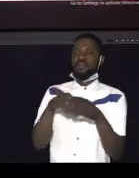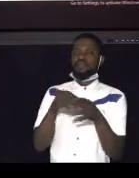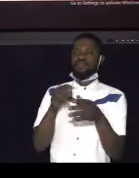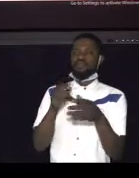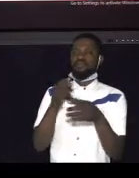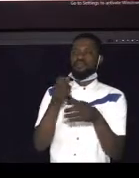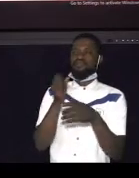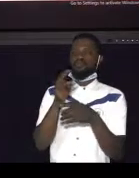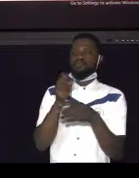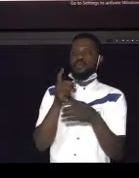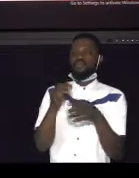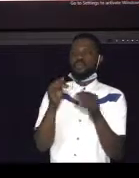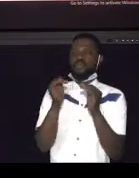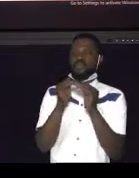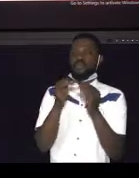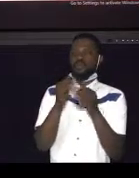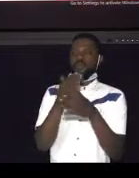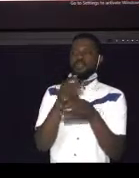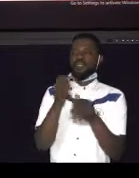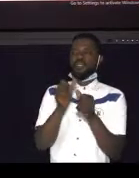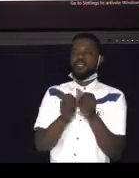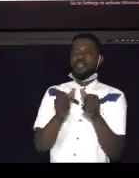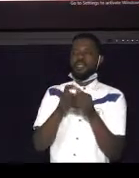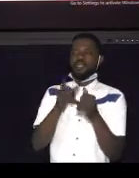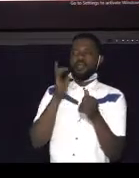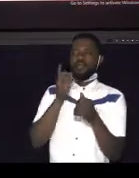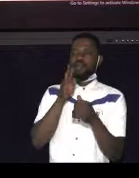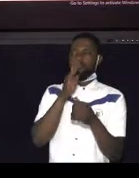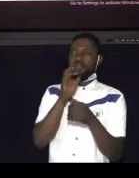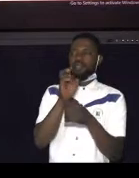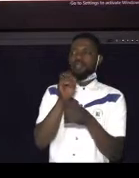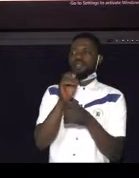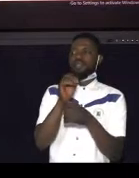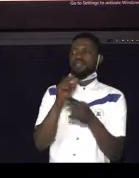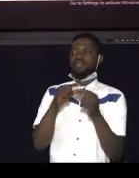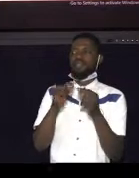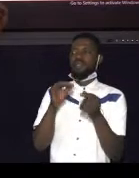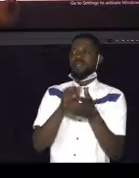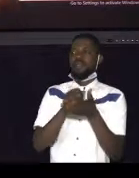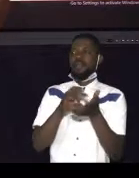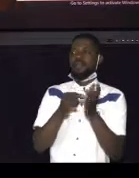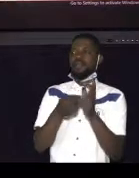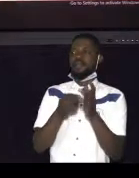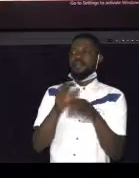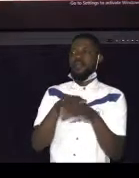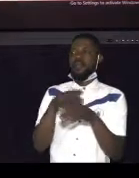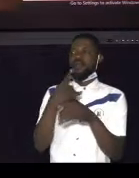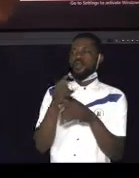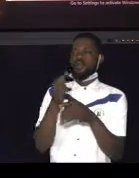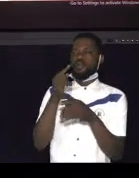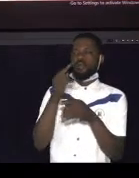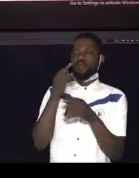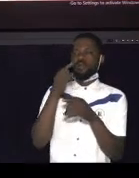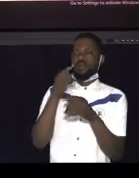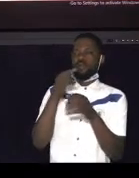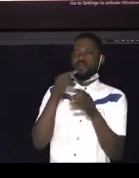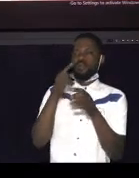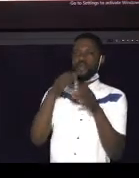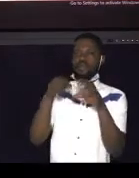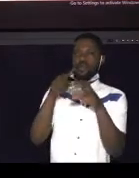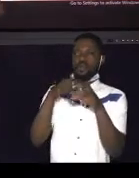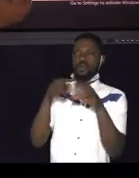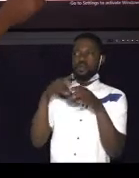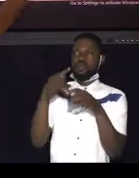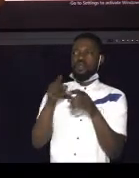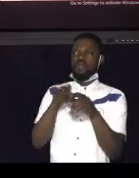12 equal parts, then each part should be 30 degrees. And what that means is that on the clock face, by the time the long hand of the